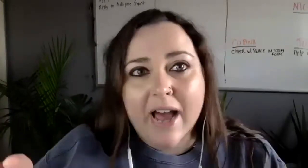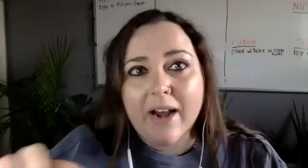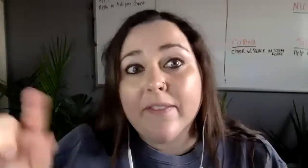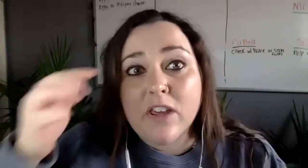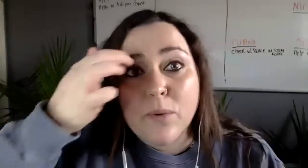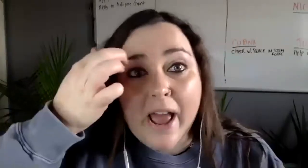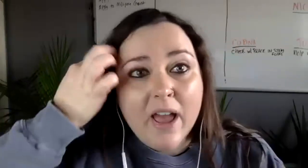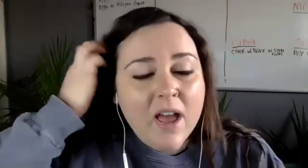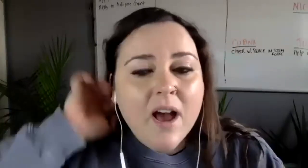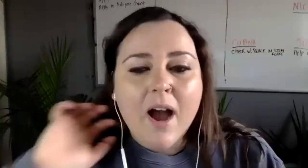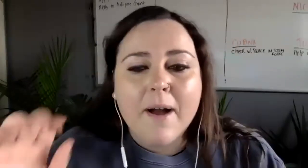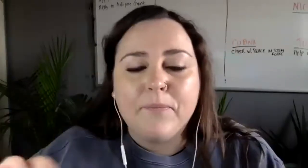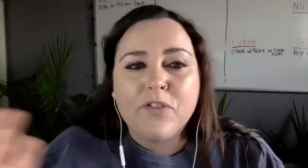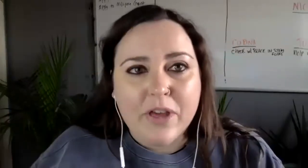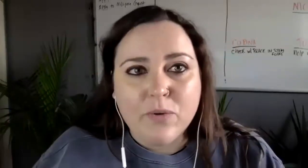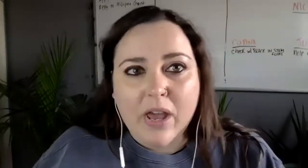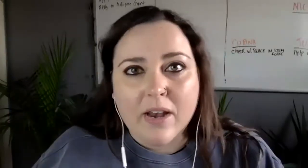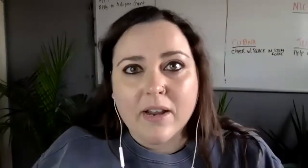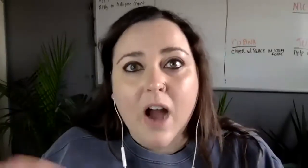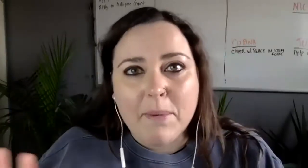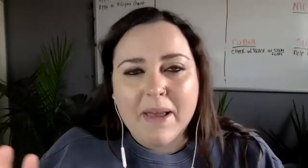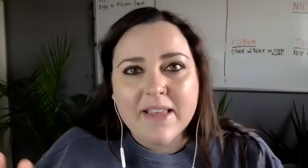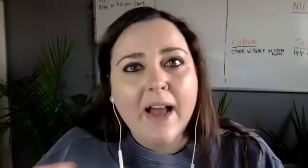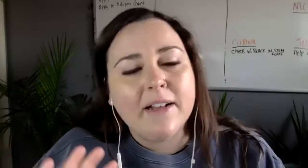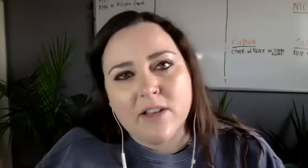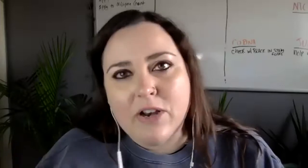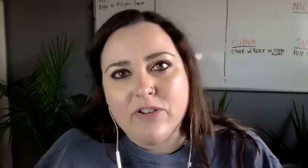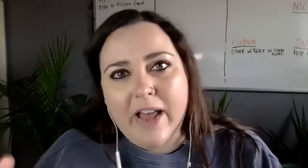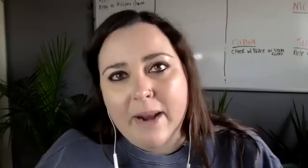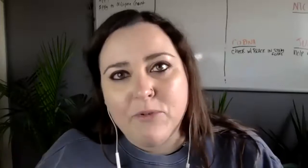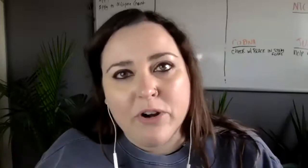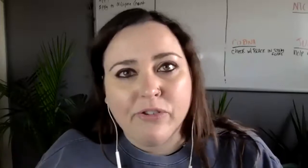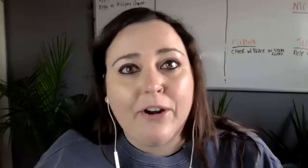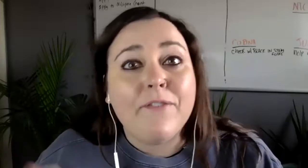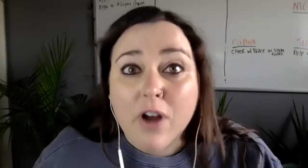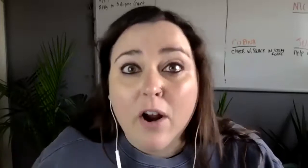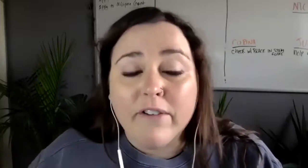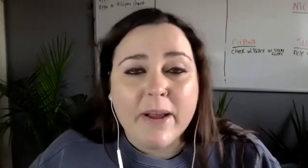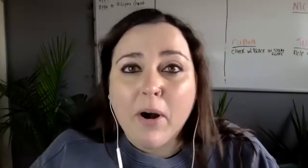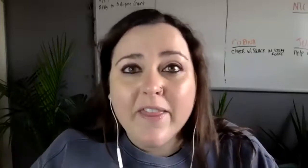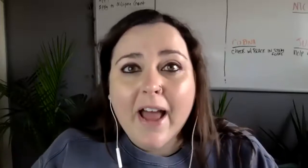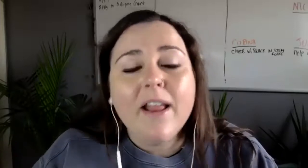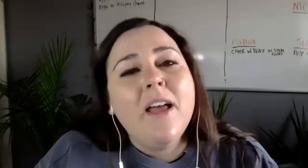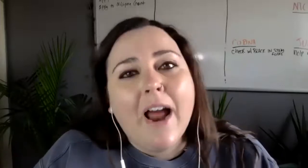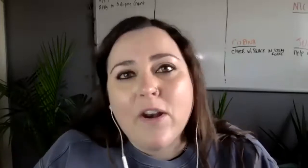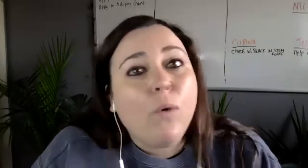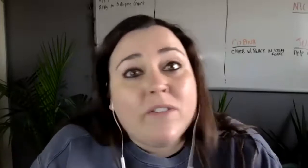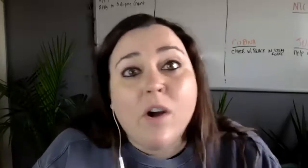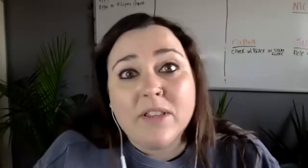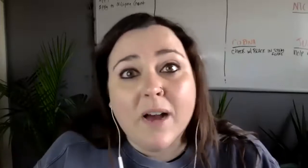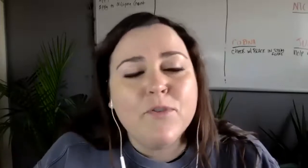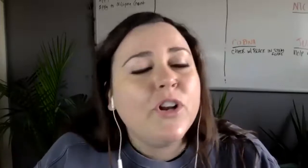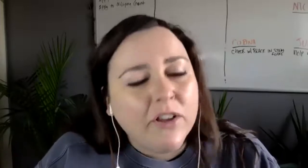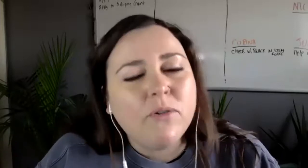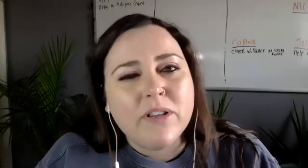post that in the Q&A so that you can copy paste that and sign up to our newsletter if you're not already a part of that. And then always know